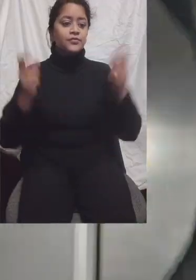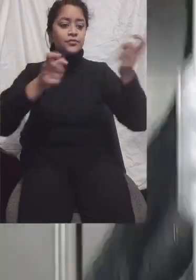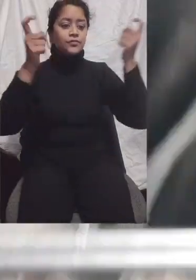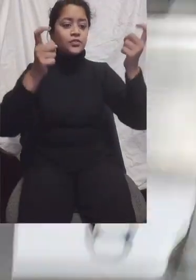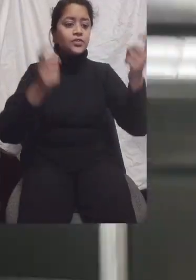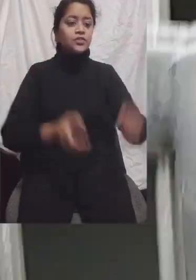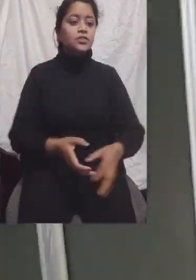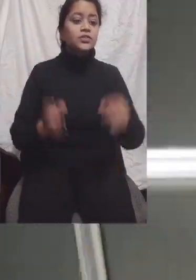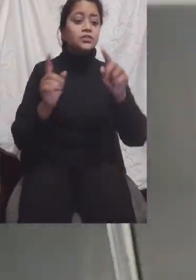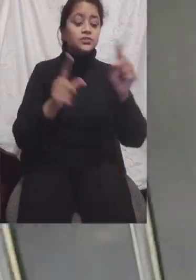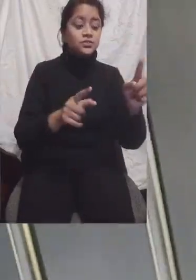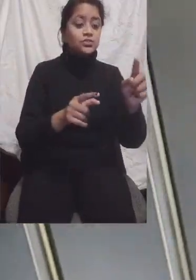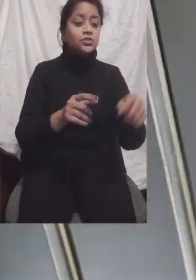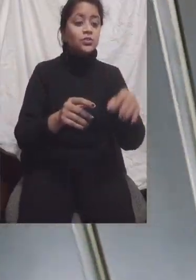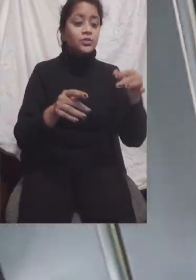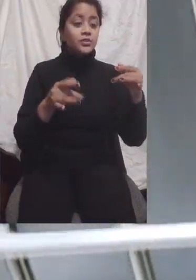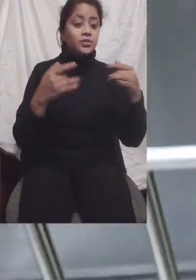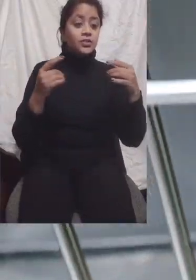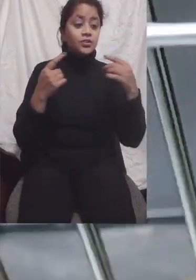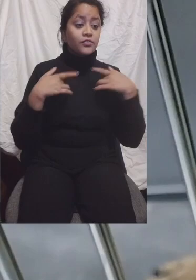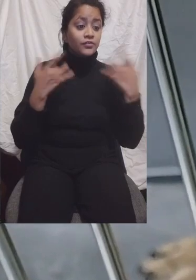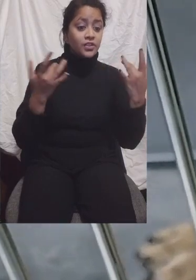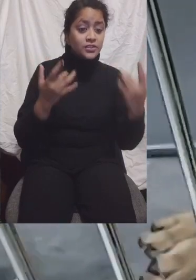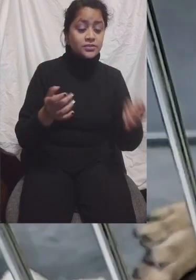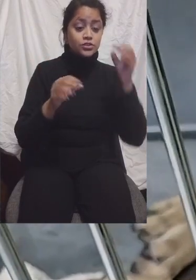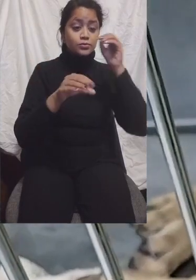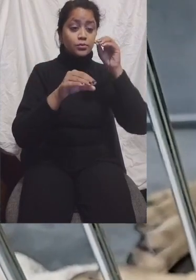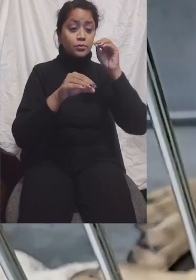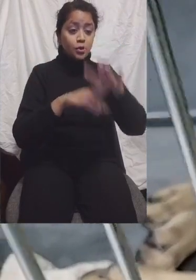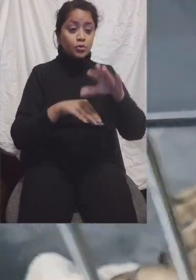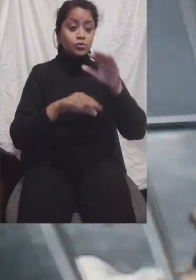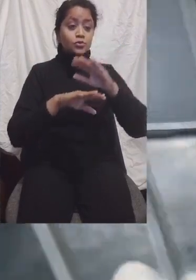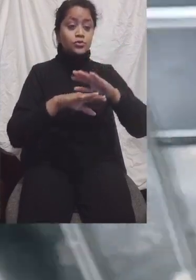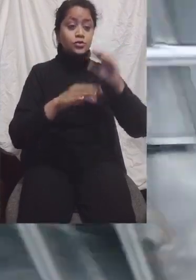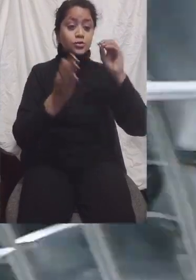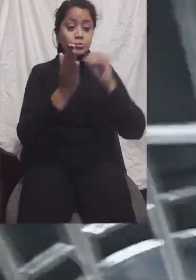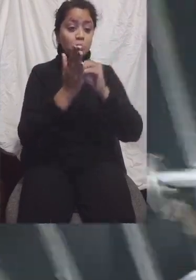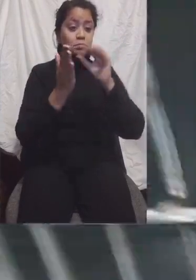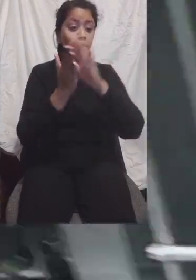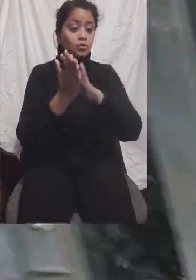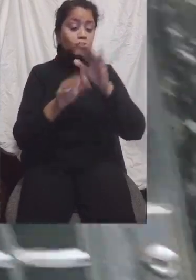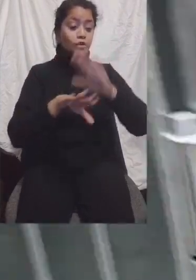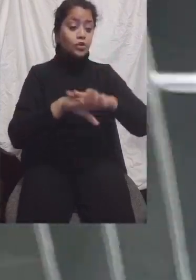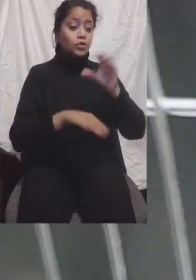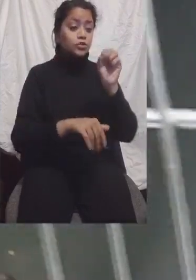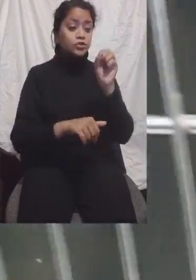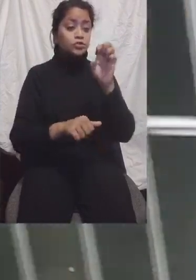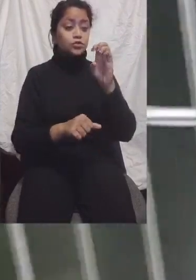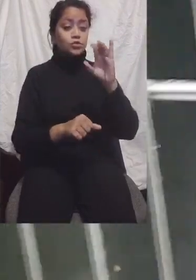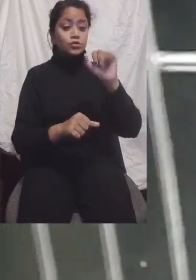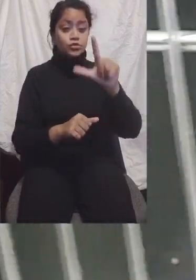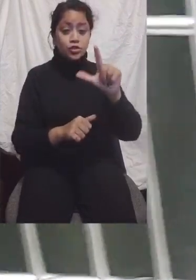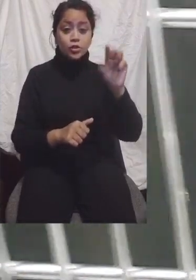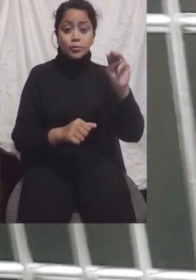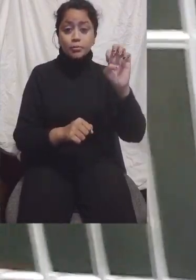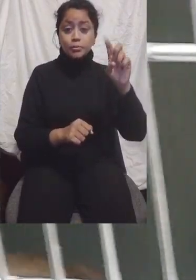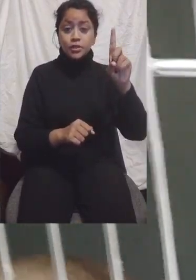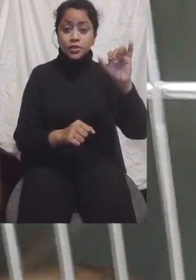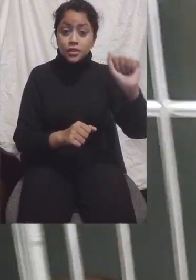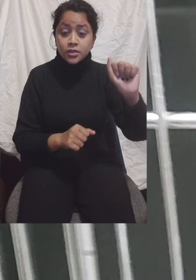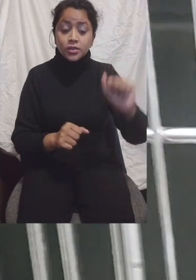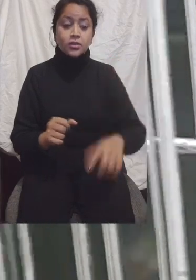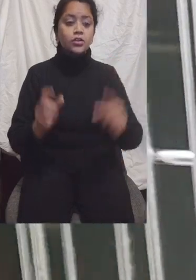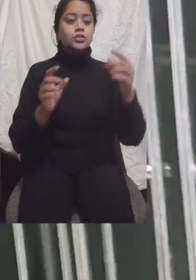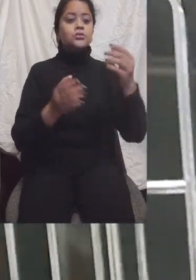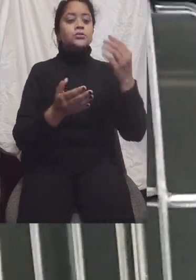take animals to adoption events. We post them on our social media so that people can see them. But with these adoption events, we also